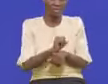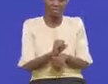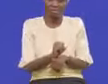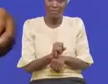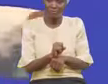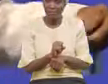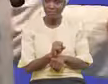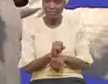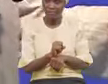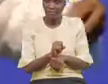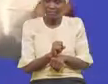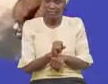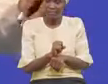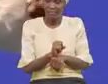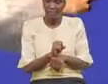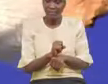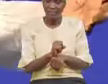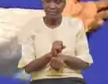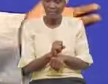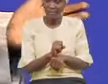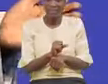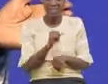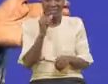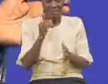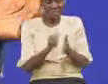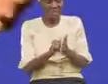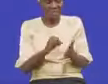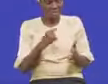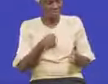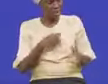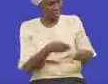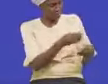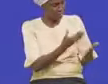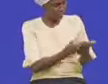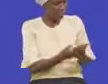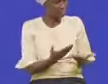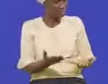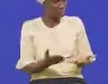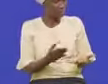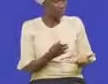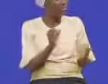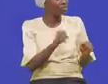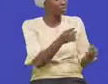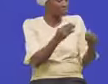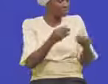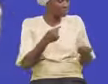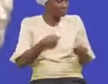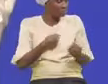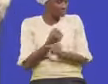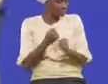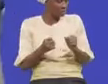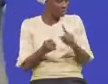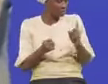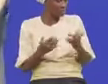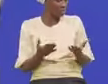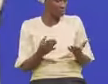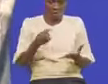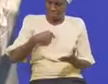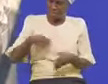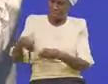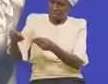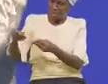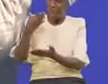yola. I give you money. Ma cho gana. Can you give me salvation? Do la sodo de kokona ma. I give you